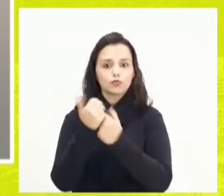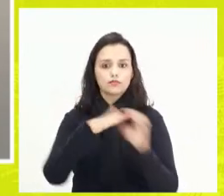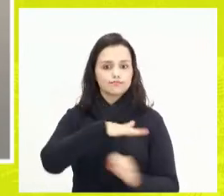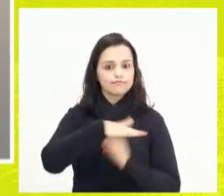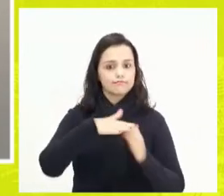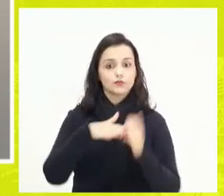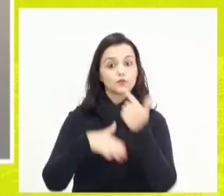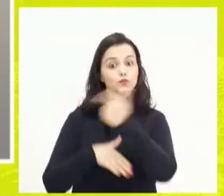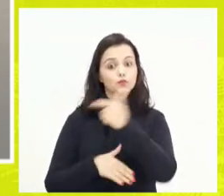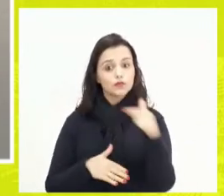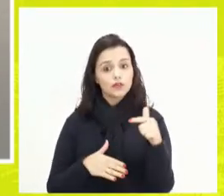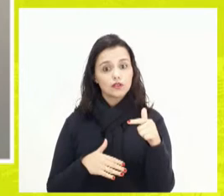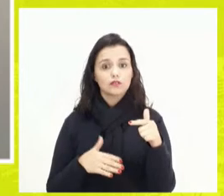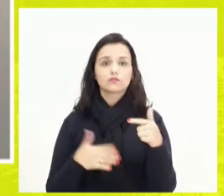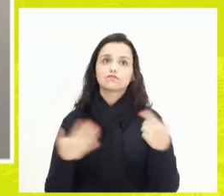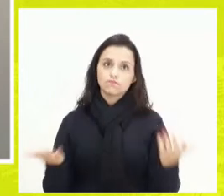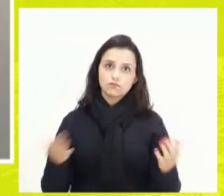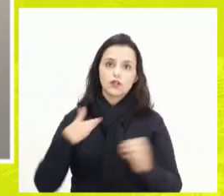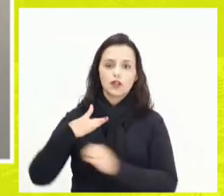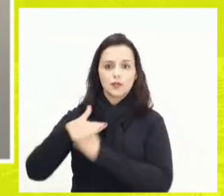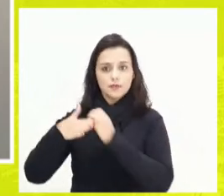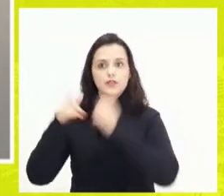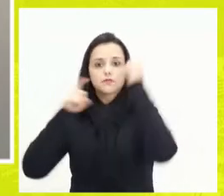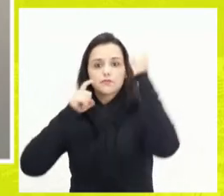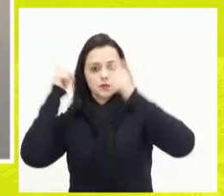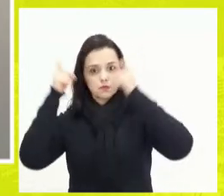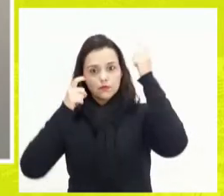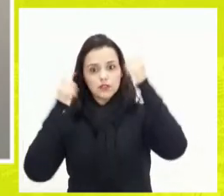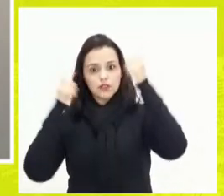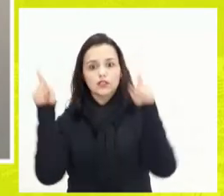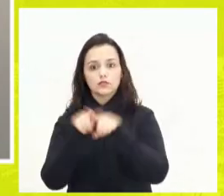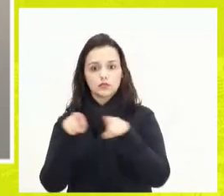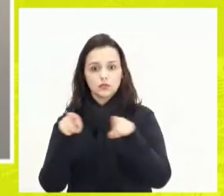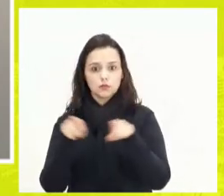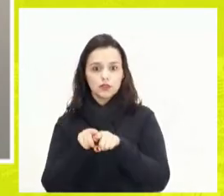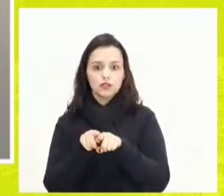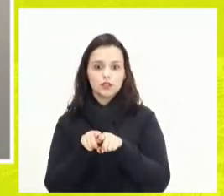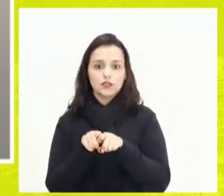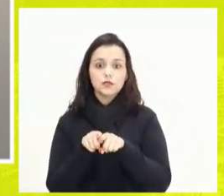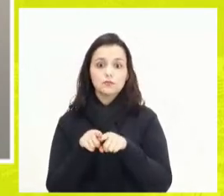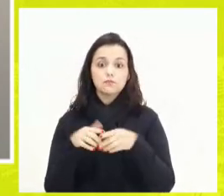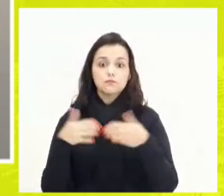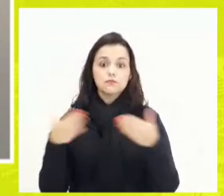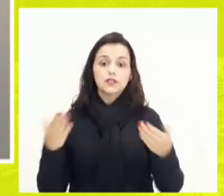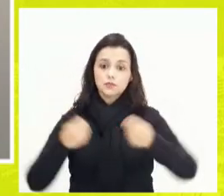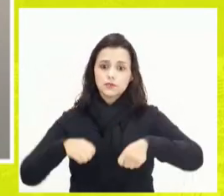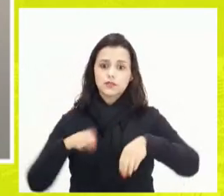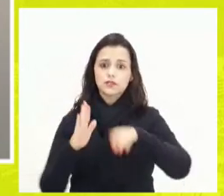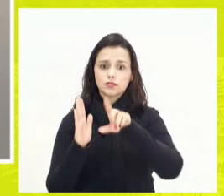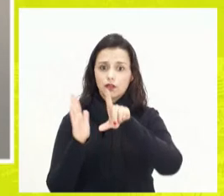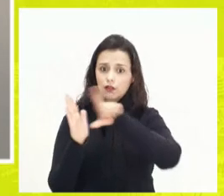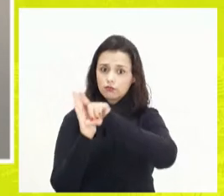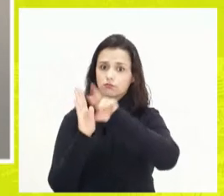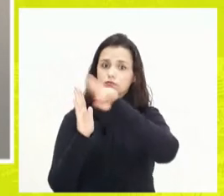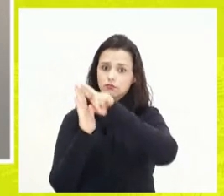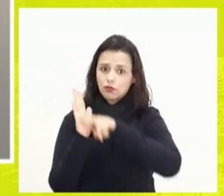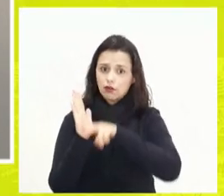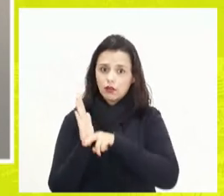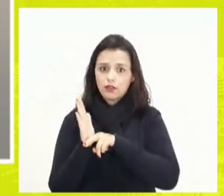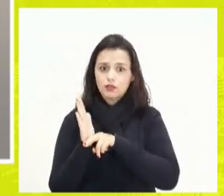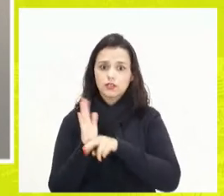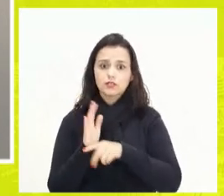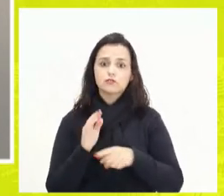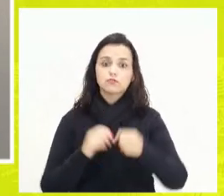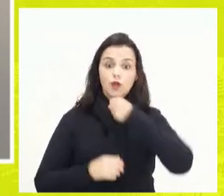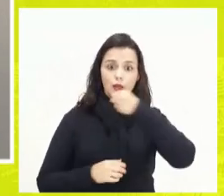company in the sense that of course the company is concerned they have a name to protect but there's a protocol for the